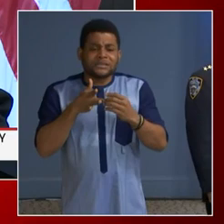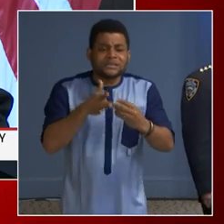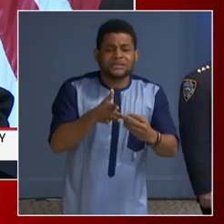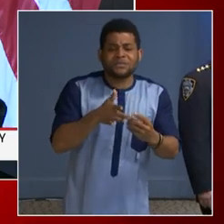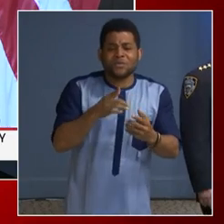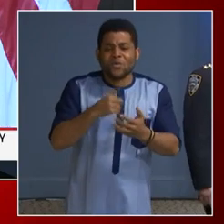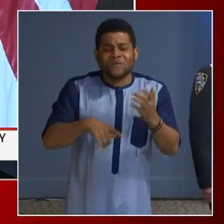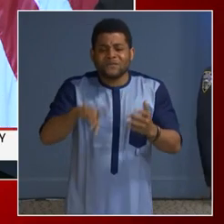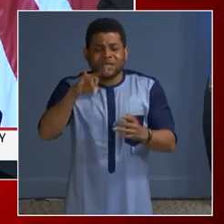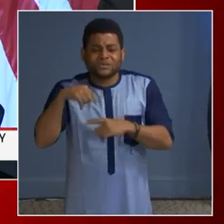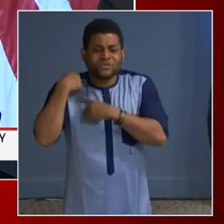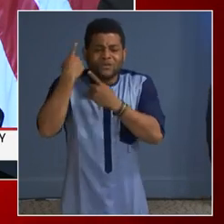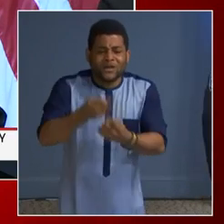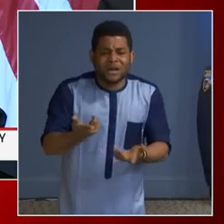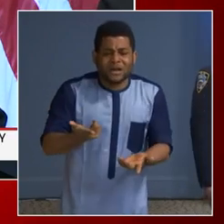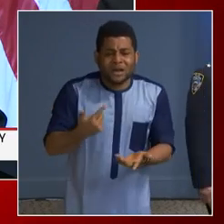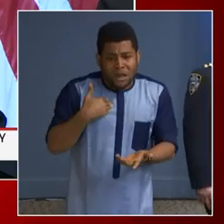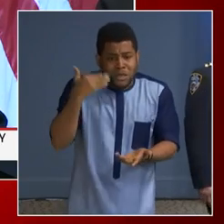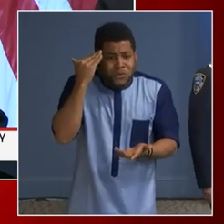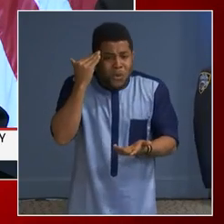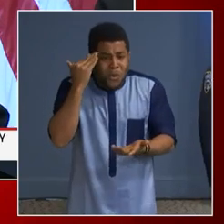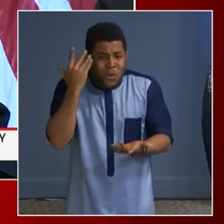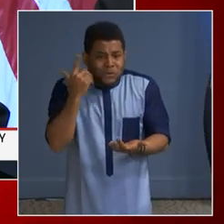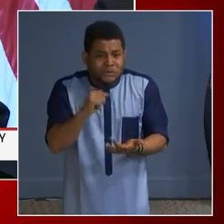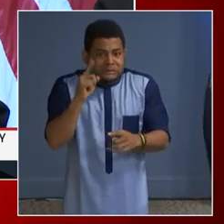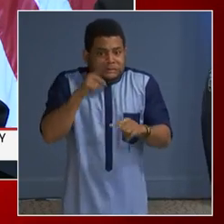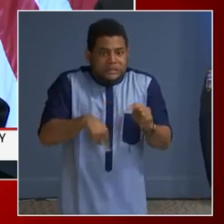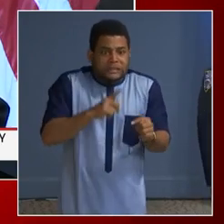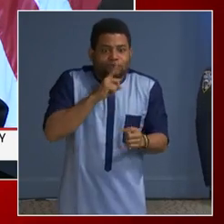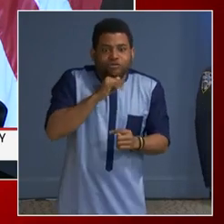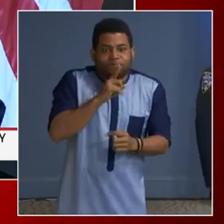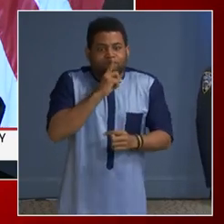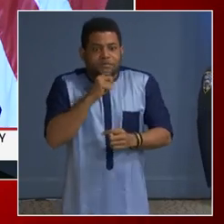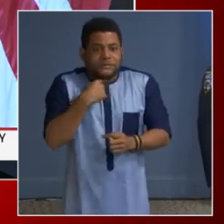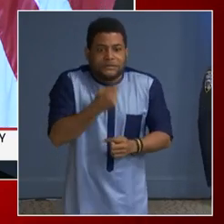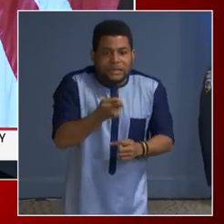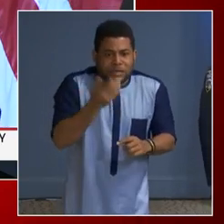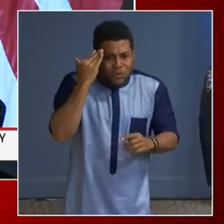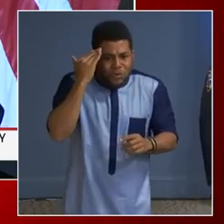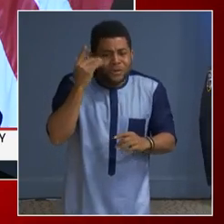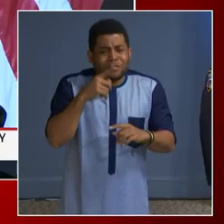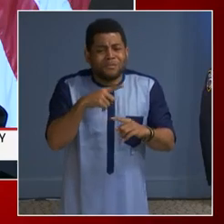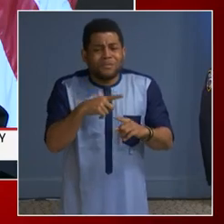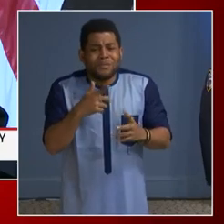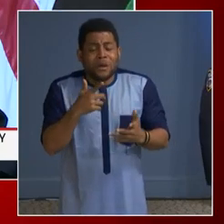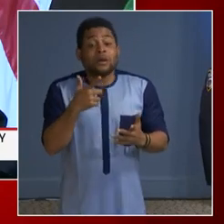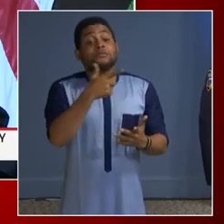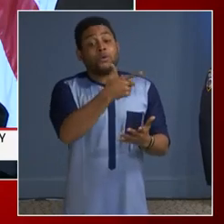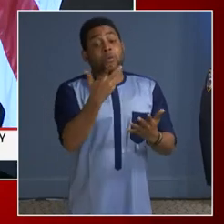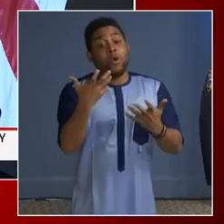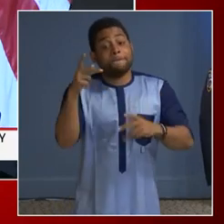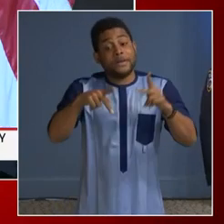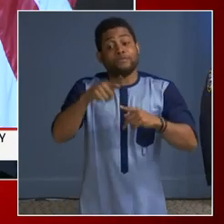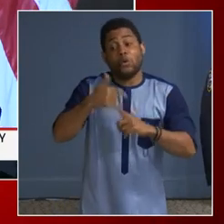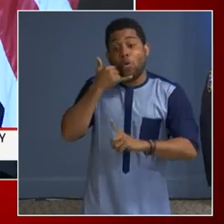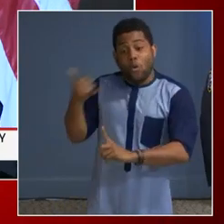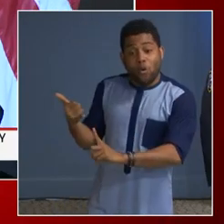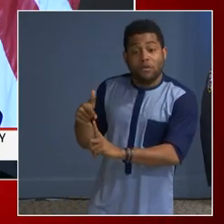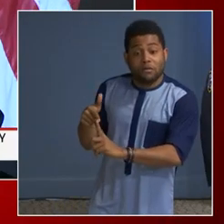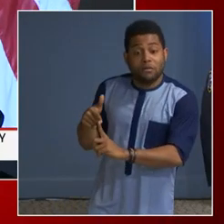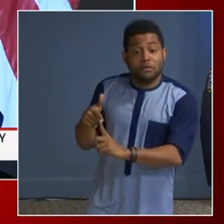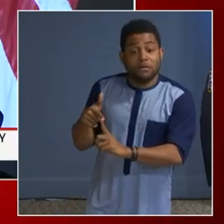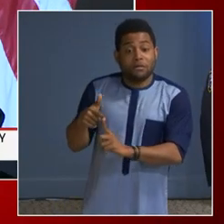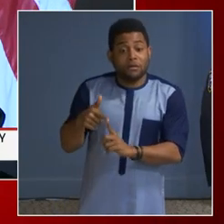in this investigation, but people watching this want to know. Well, I want people to continue calling in. People are calling in with information, and the information that